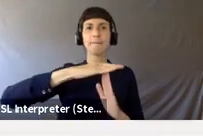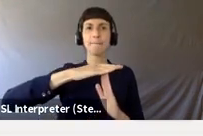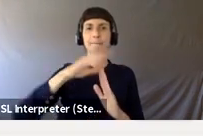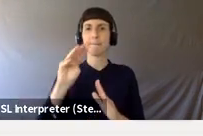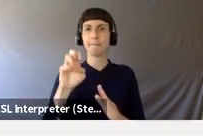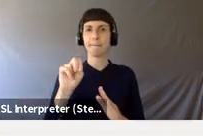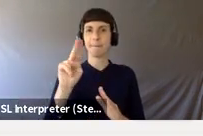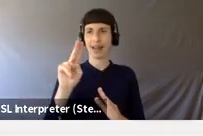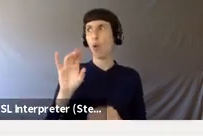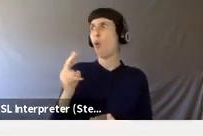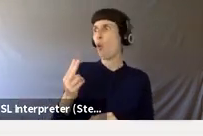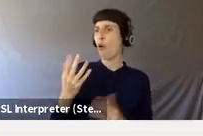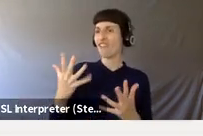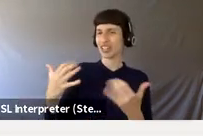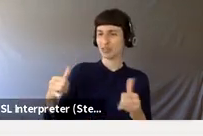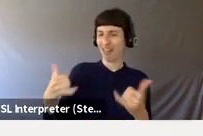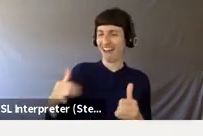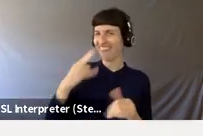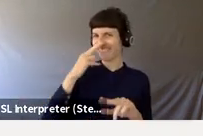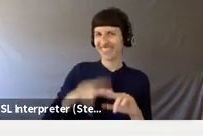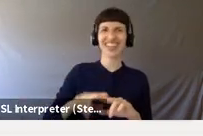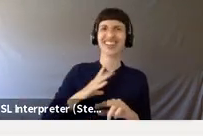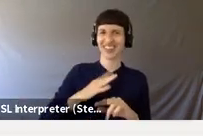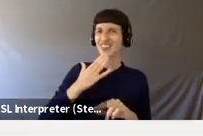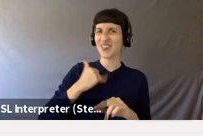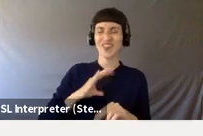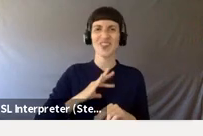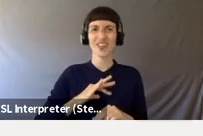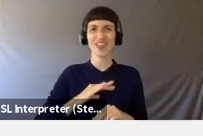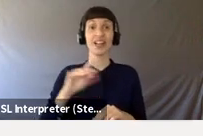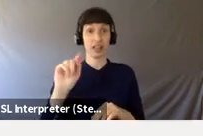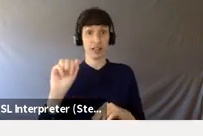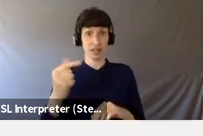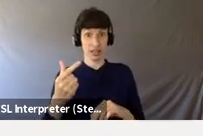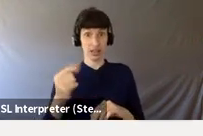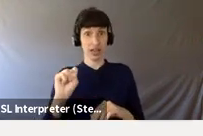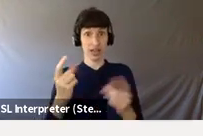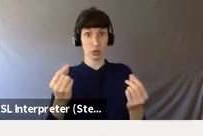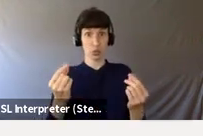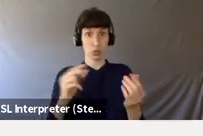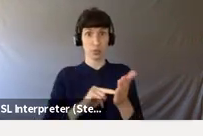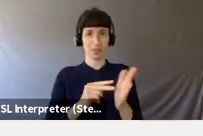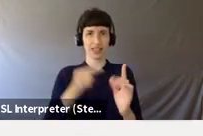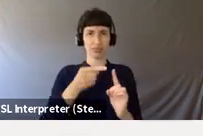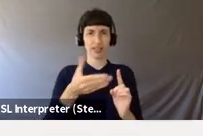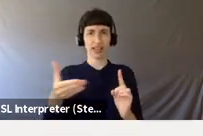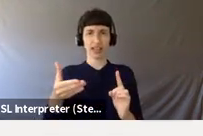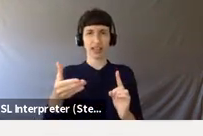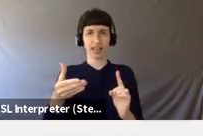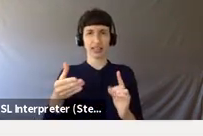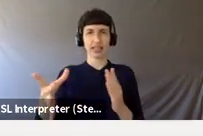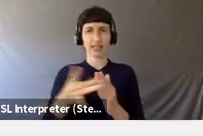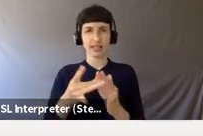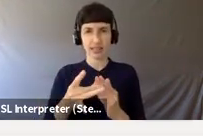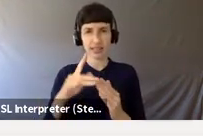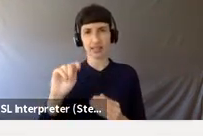Oh, yeah. I played with those. Those are sweet. So tags are ways for me to tag certain items, and then I can even reference them